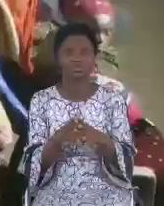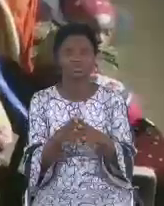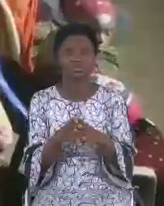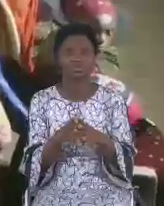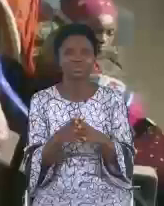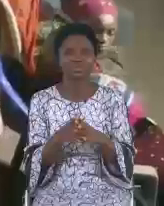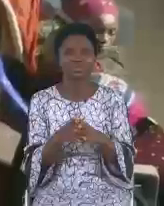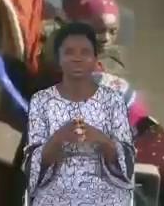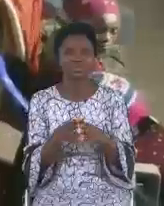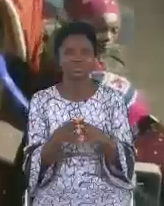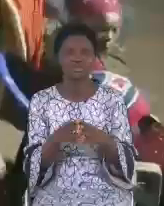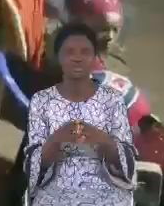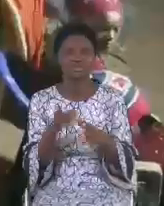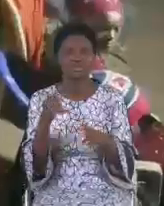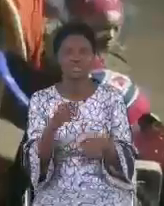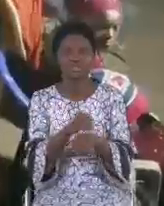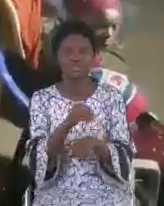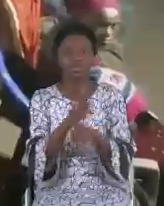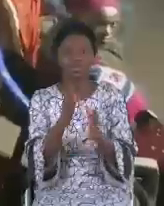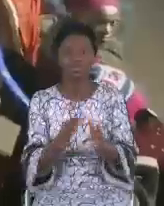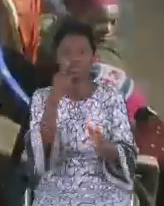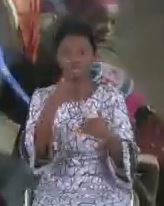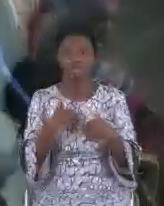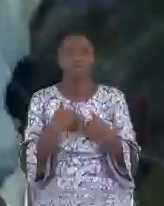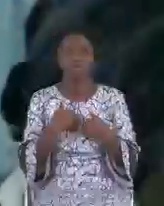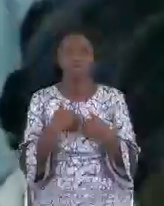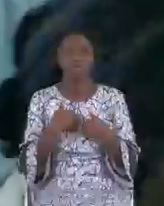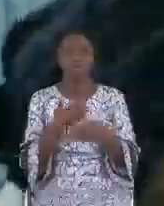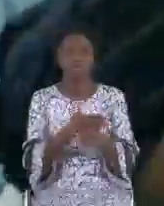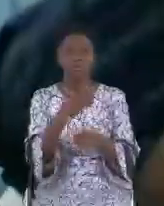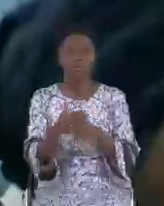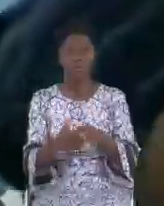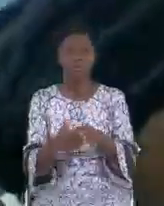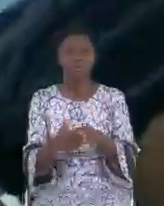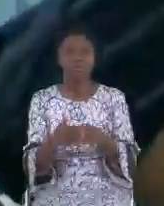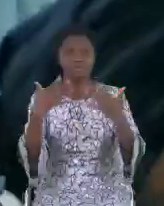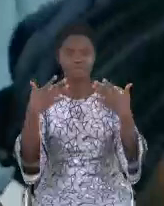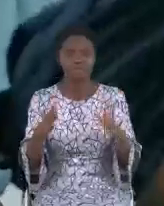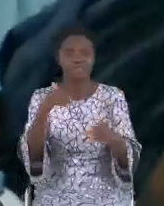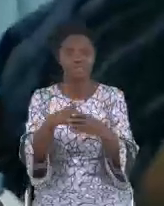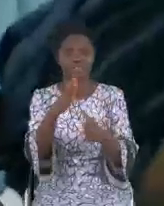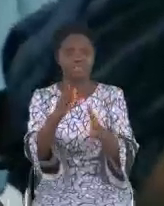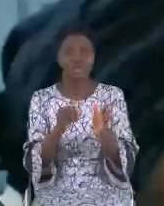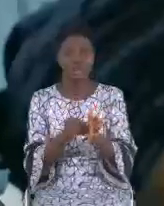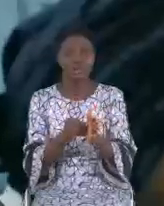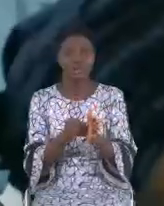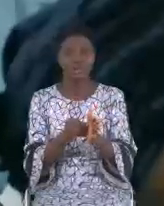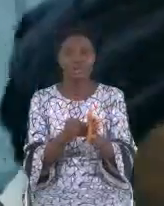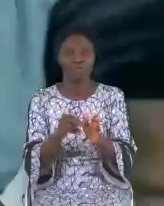who have finished from their own cluster or segment move to another place in the children's church,